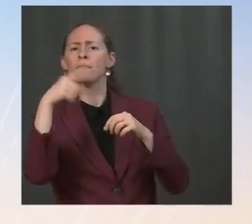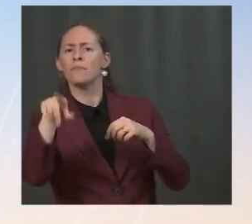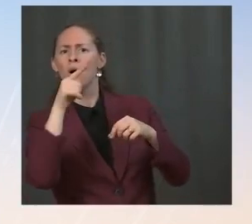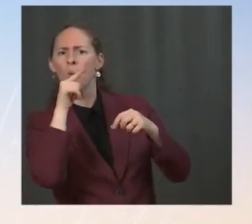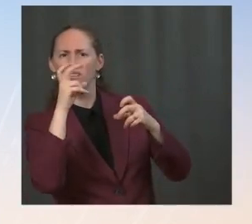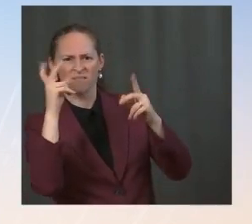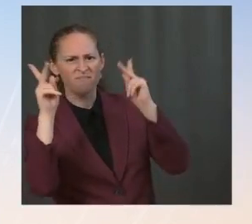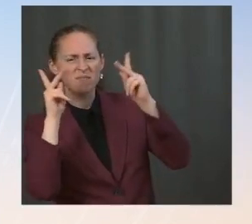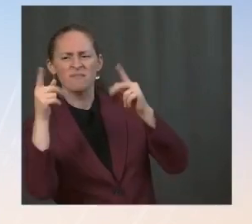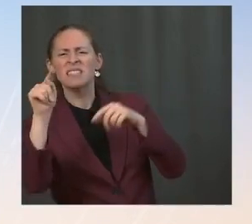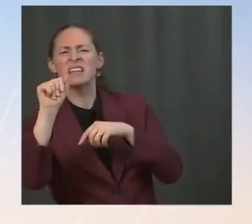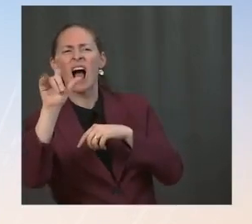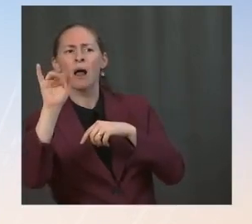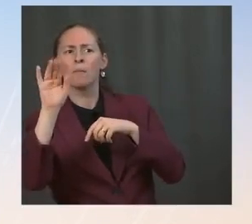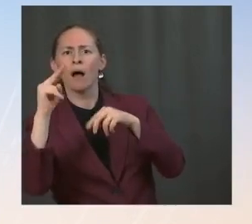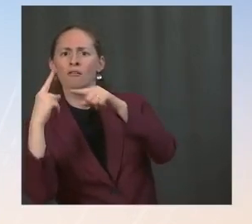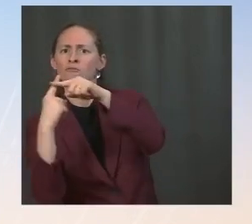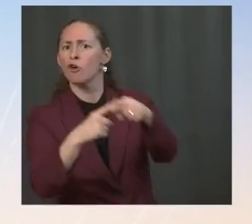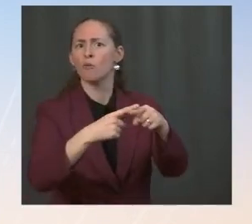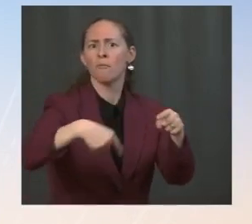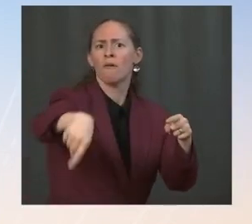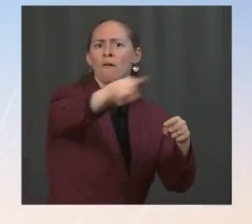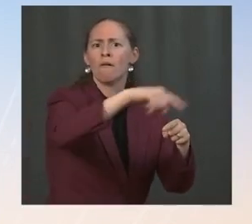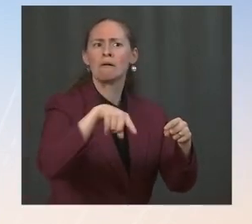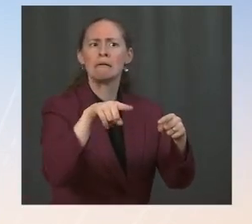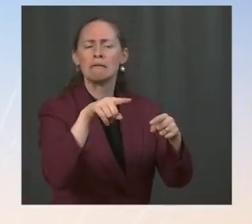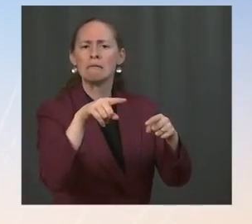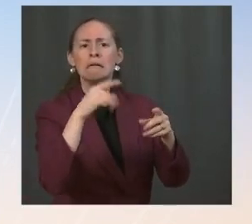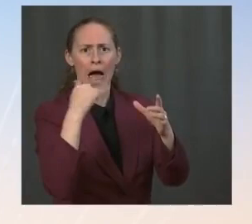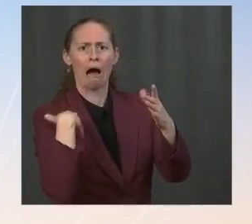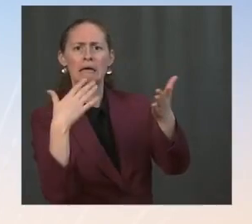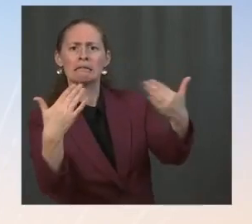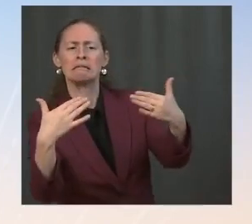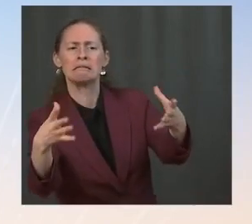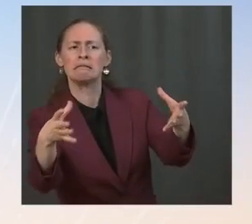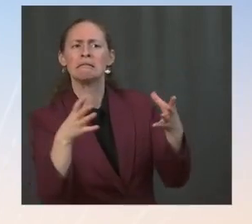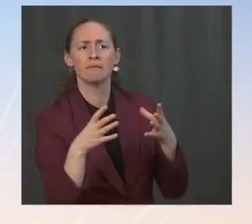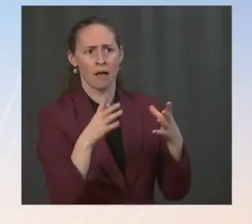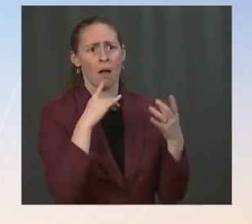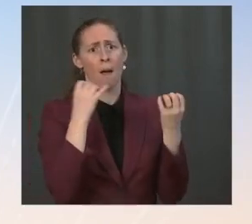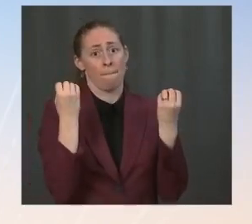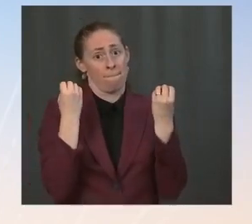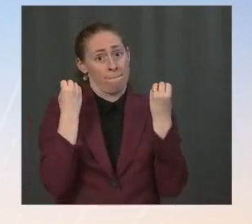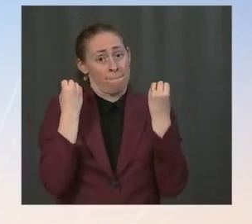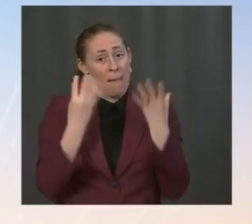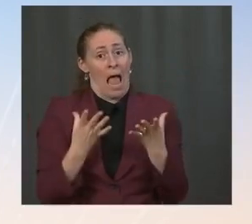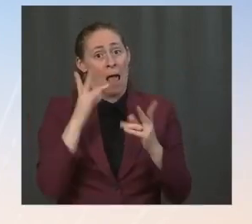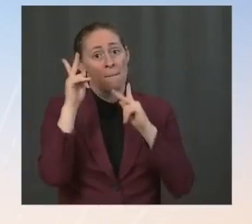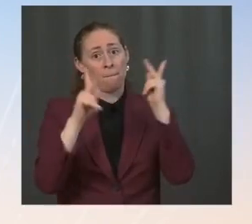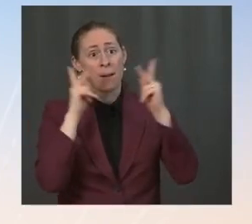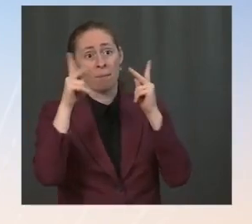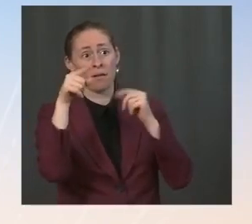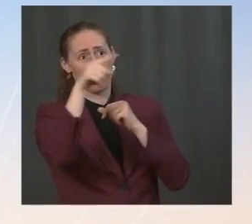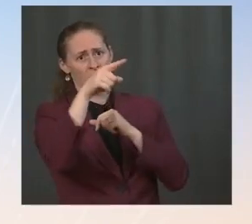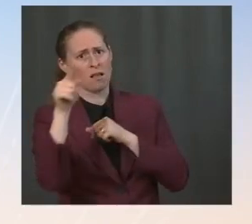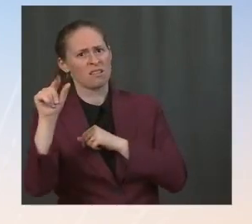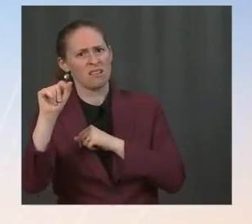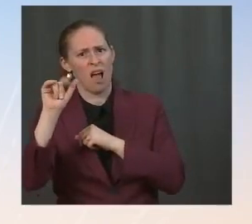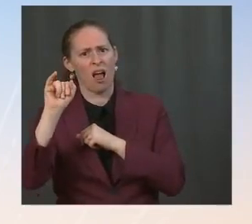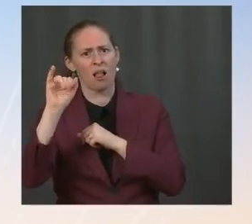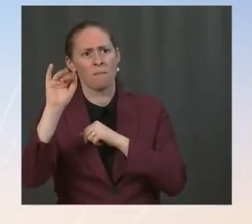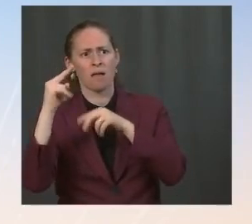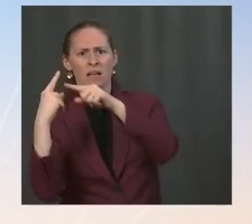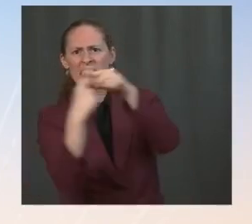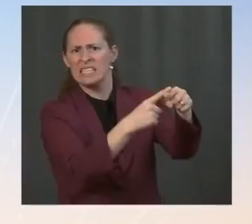have a broad range of meanings because there are a lot of people who are vulnerable in Afghanistan, and we're going to work to get as many of those people out as we can. There's a range